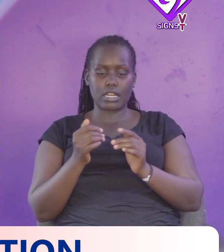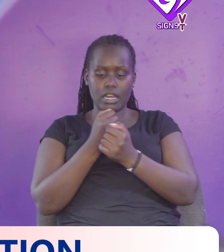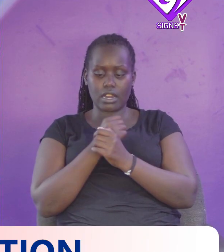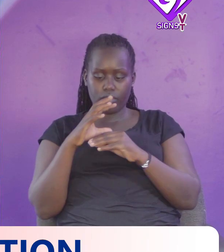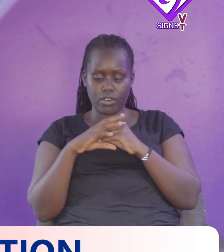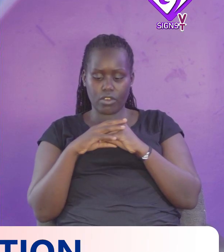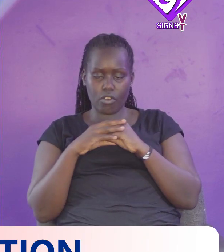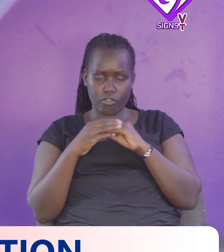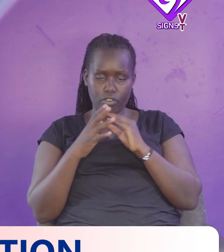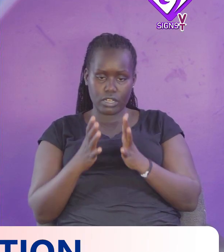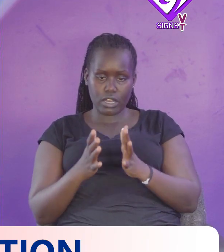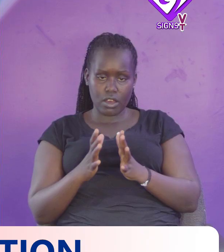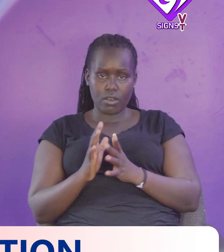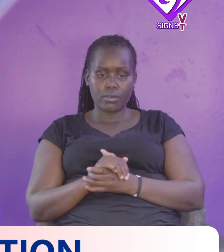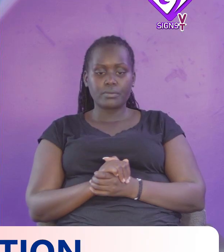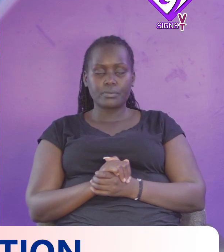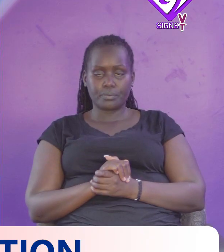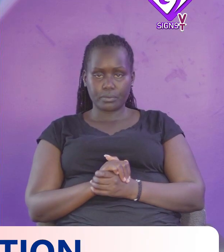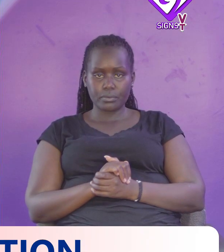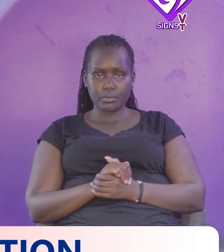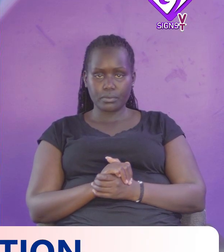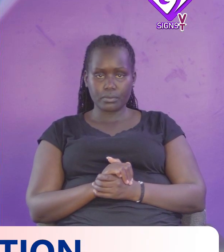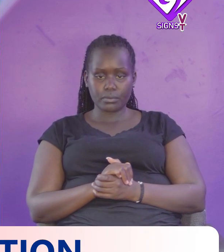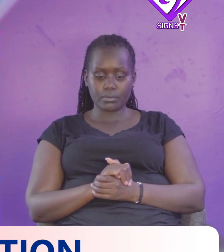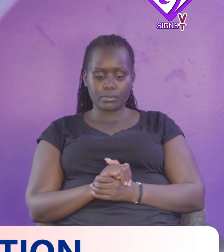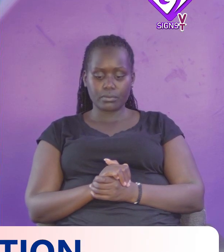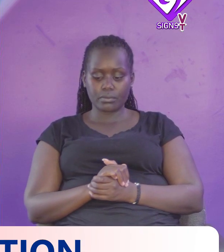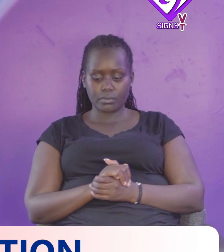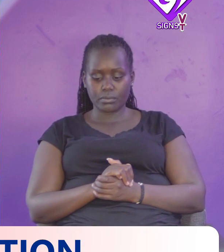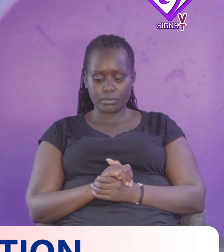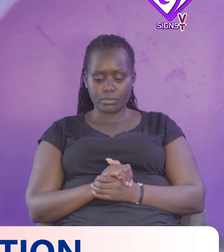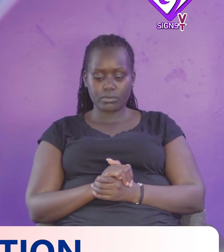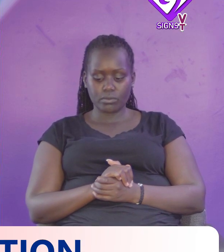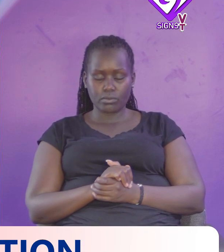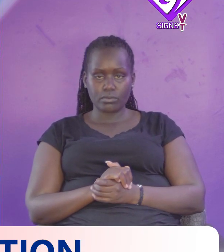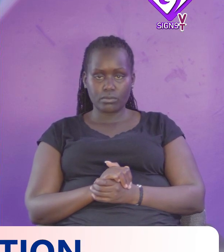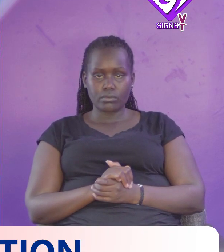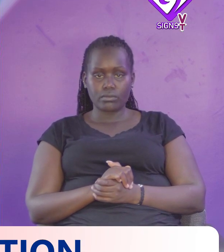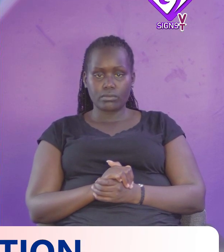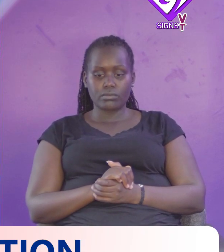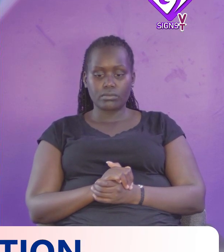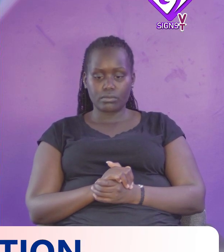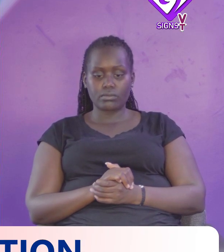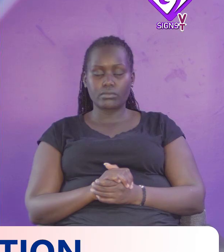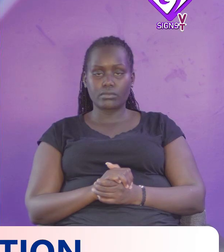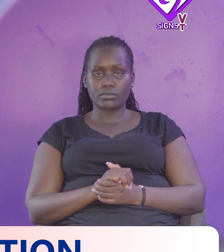be comforted along the way. Absolutely. Yes. There are things that are very heavy. Some things are very heavy. They